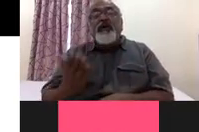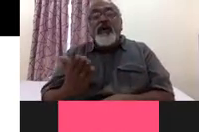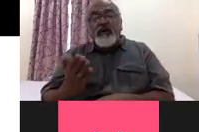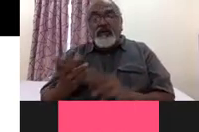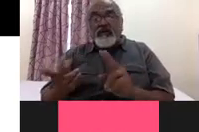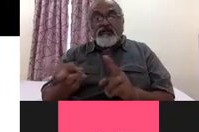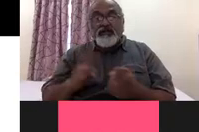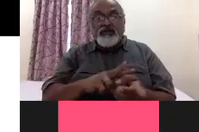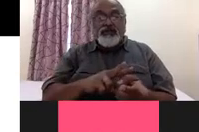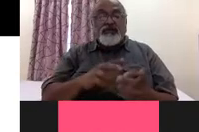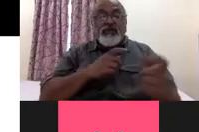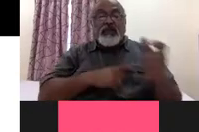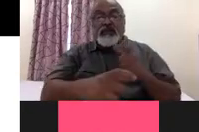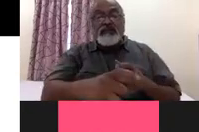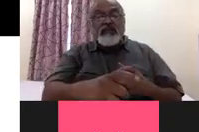because there is diversity.